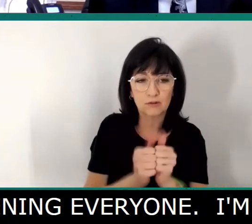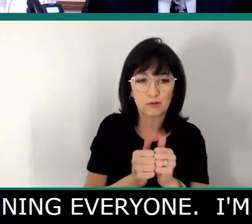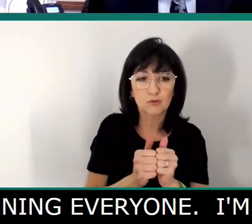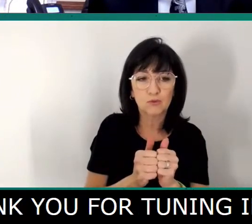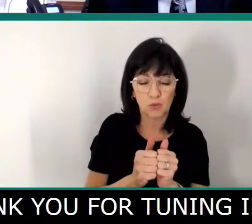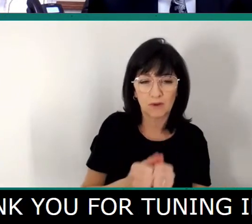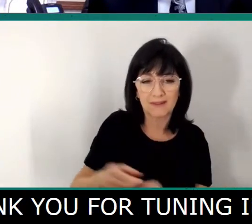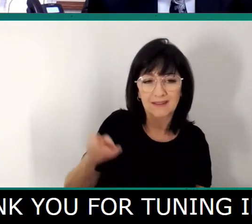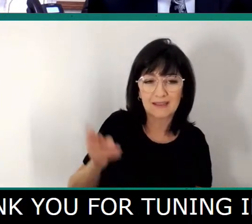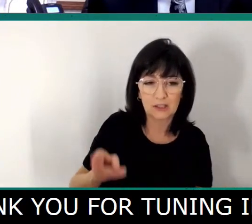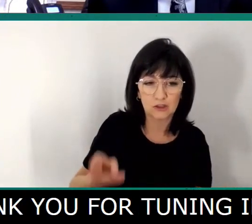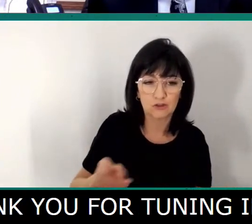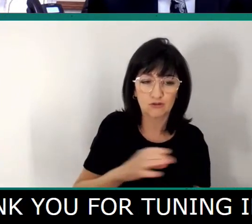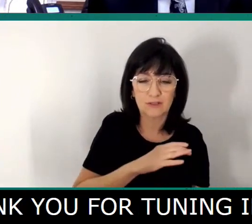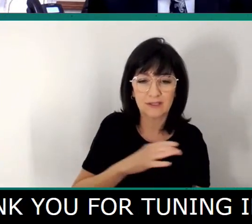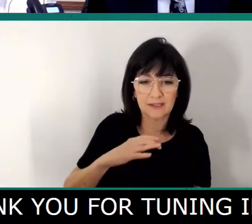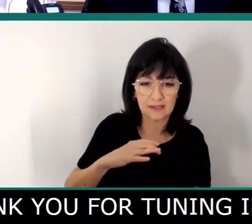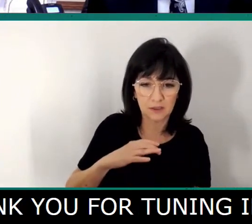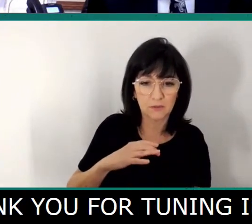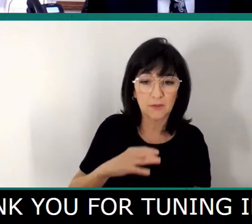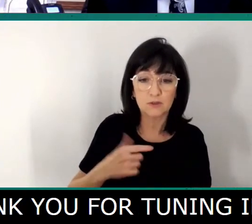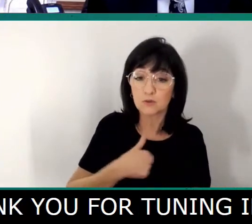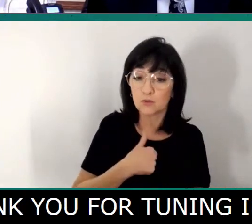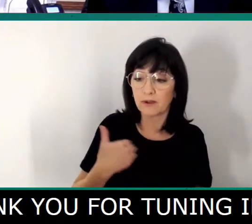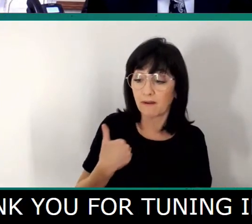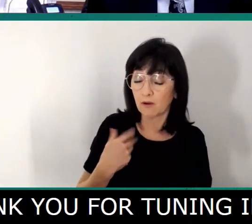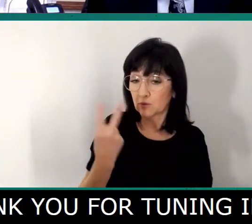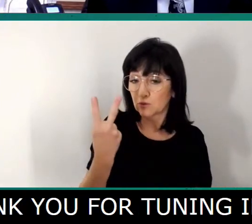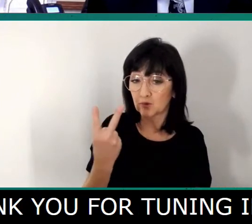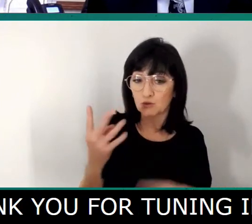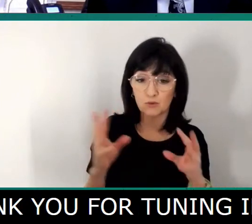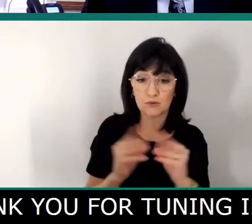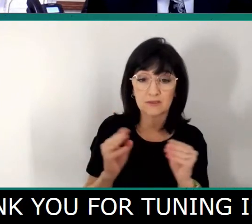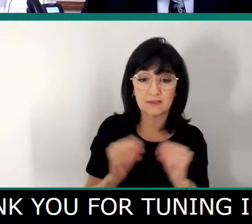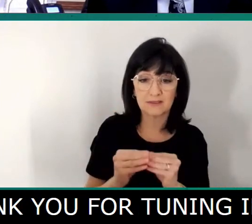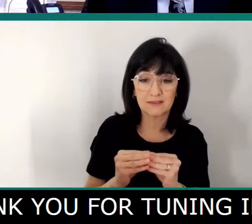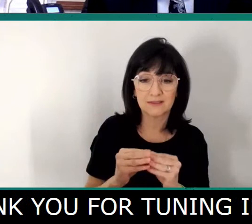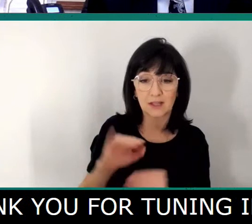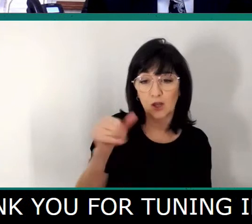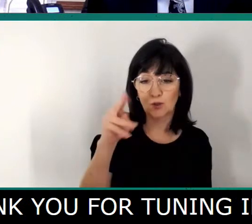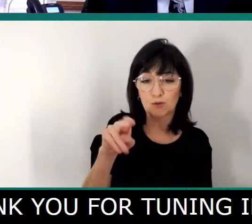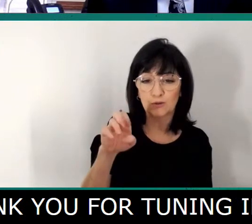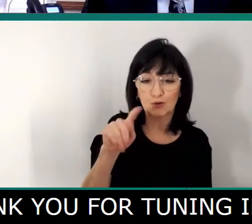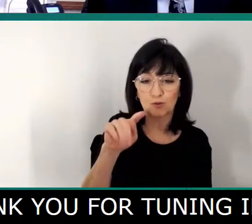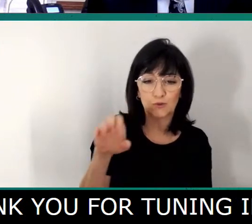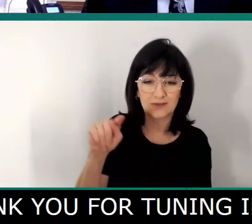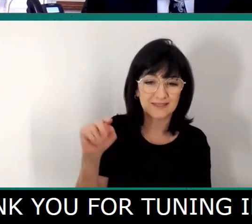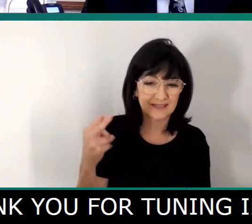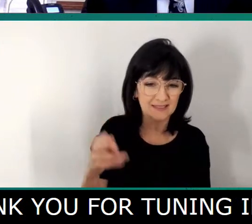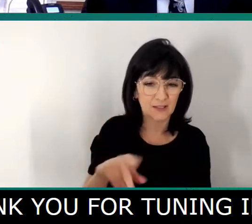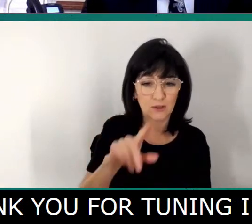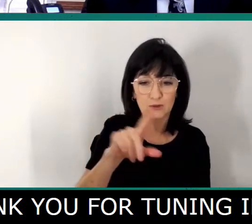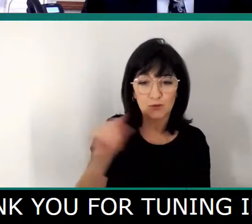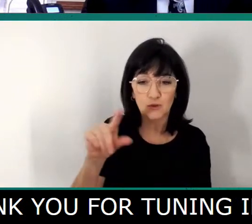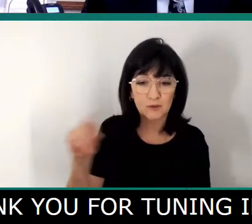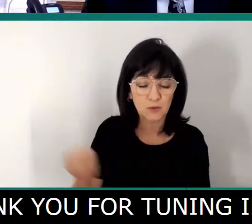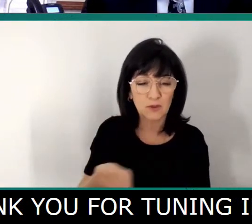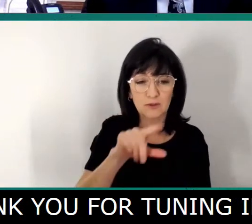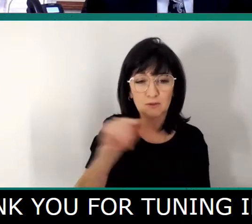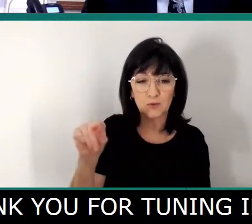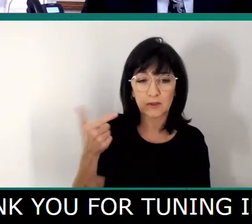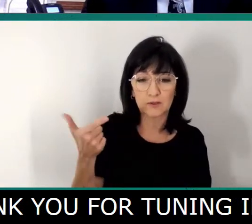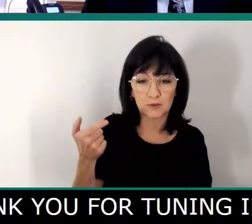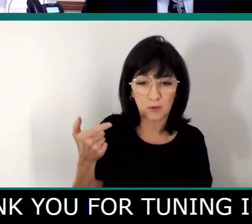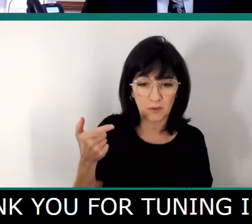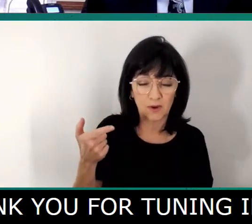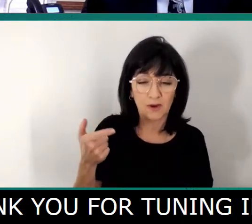Black History Month. We've had two sessions on Juneteenth in 2020 and 2021. We